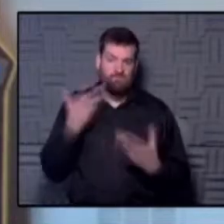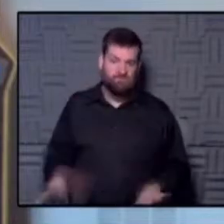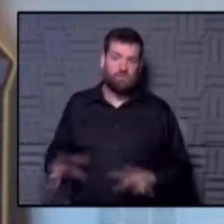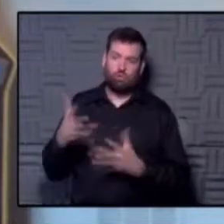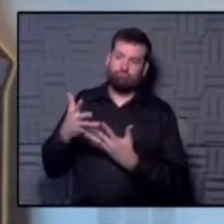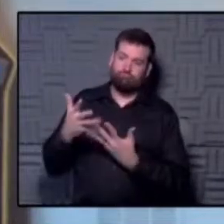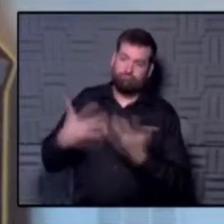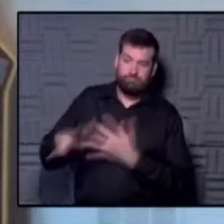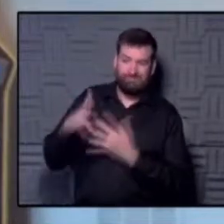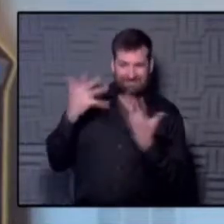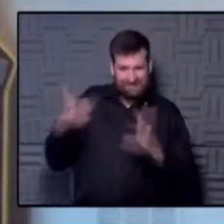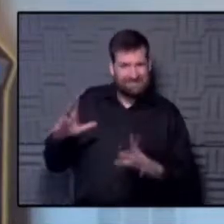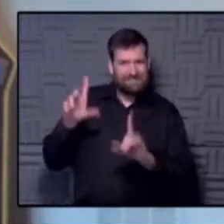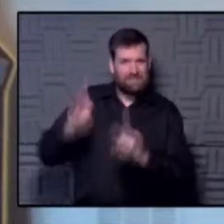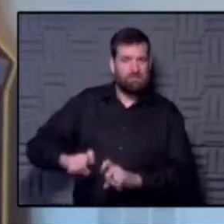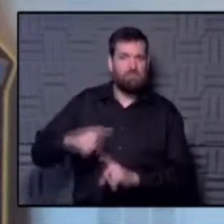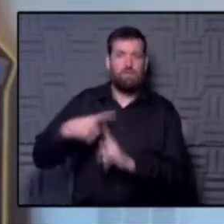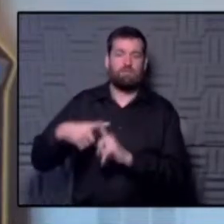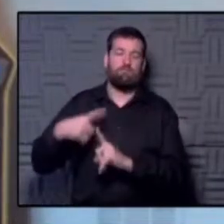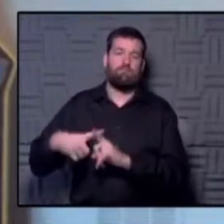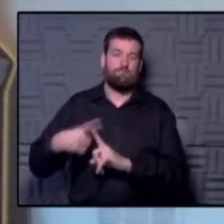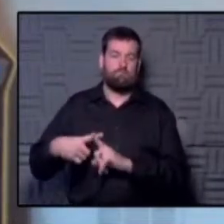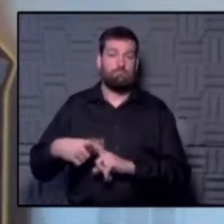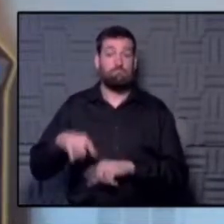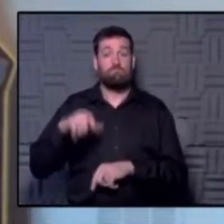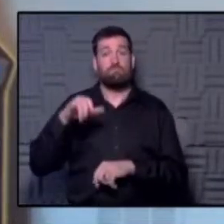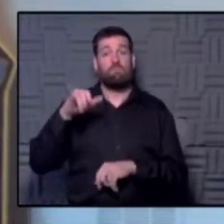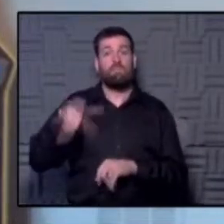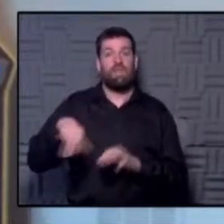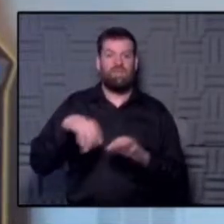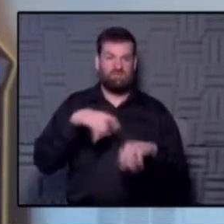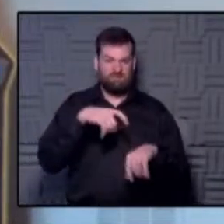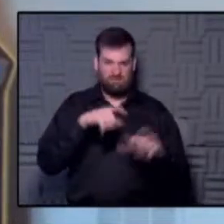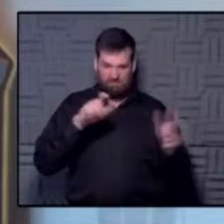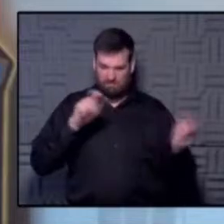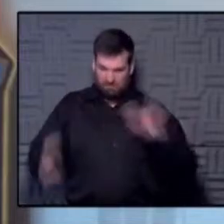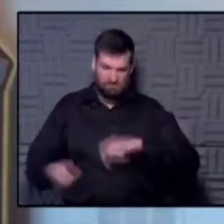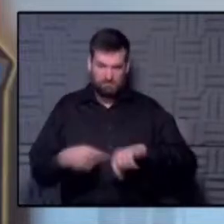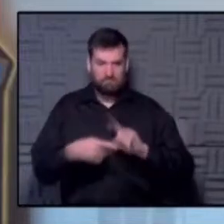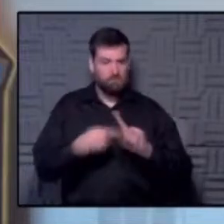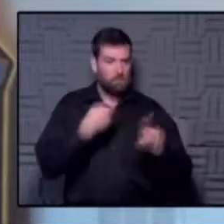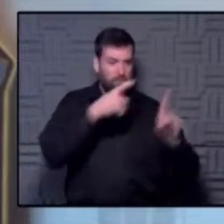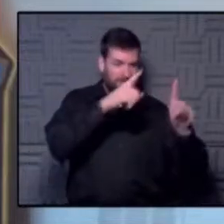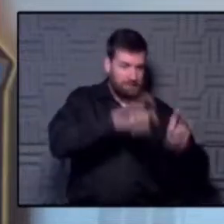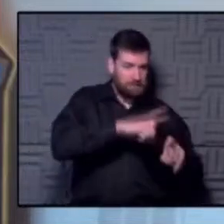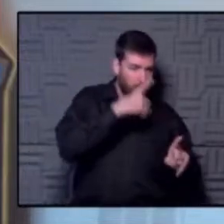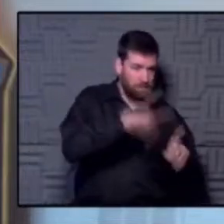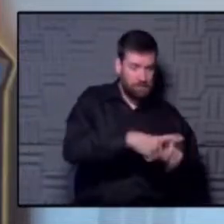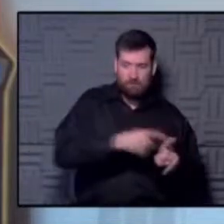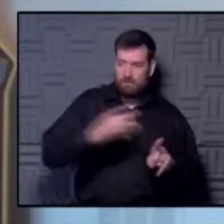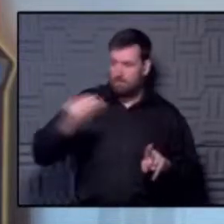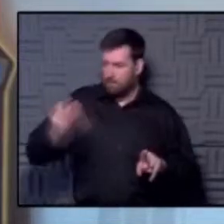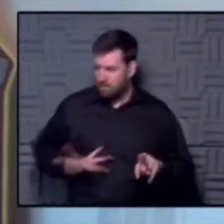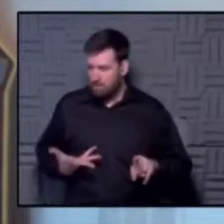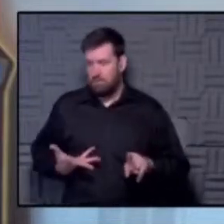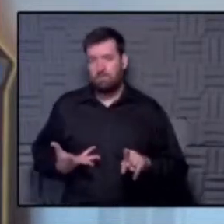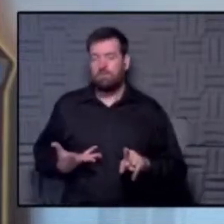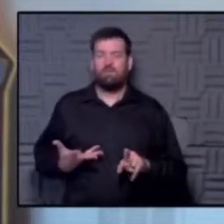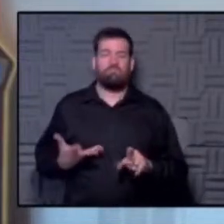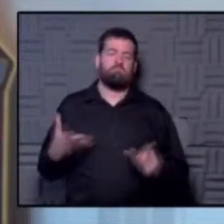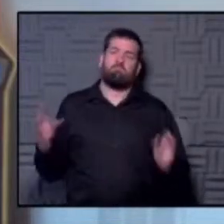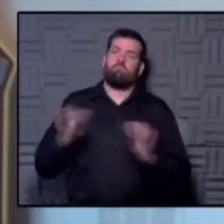person tests positive. And that latency from the time the person tests positive to the time they get notified is